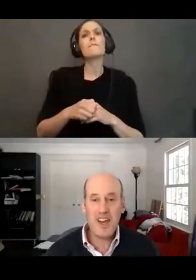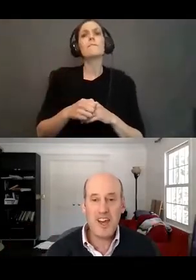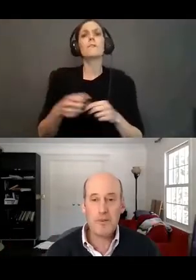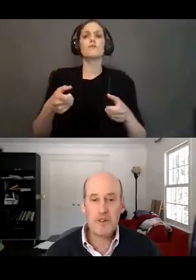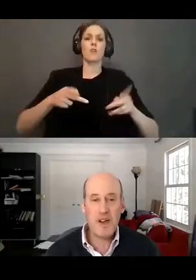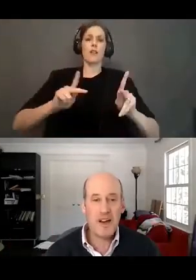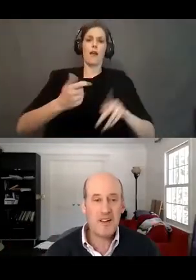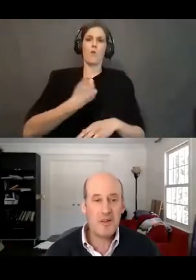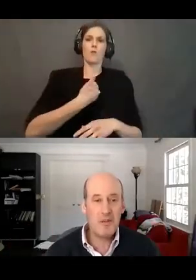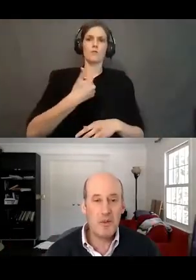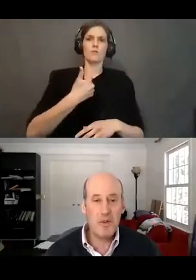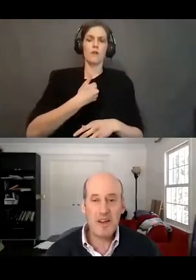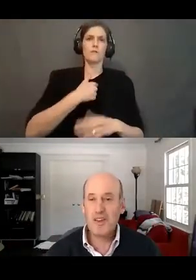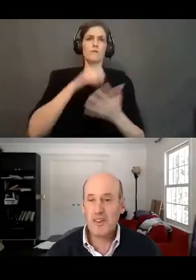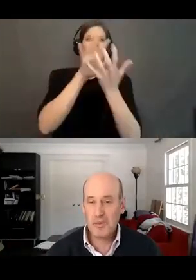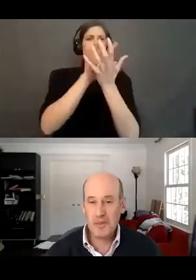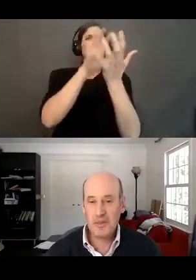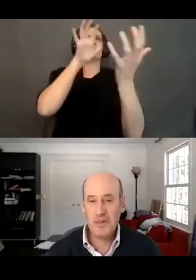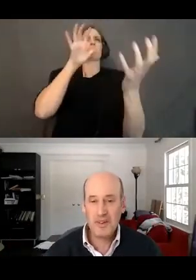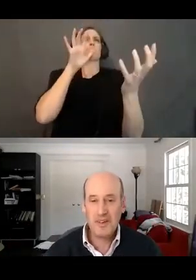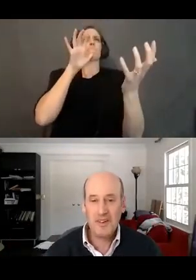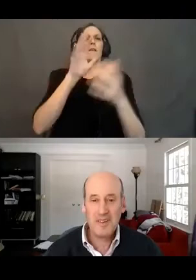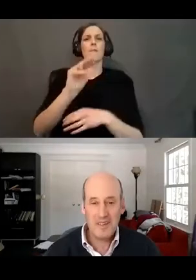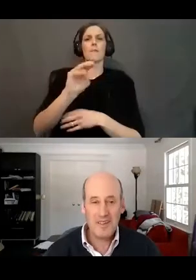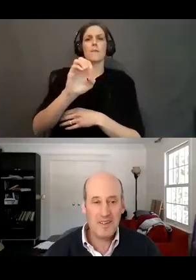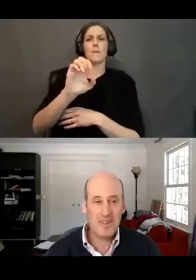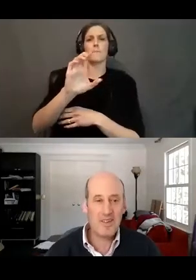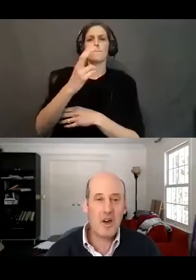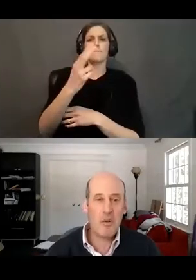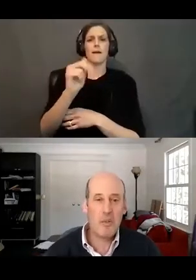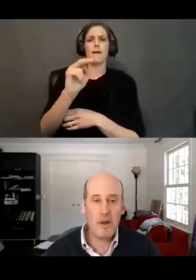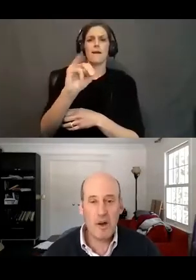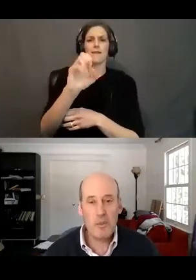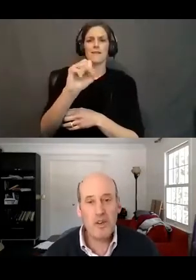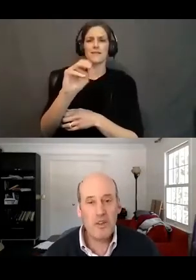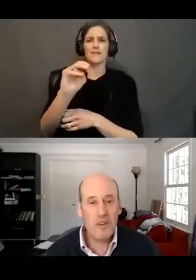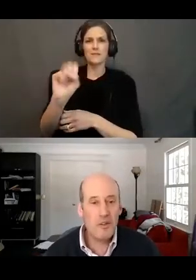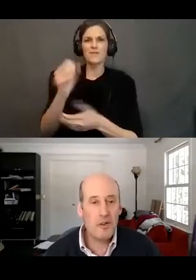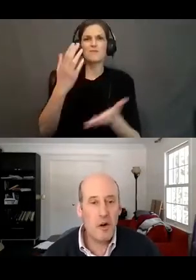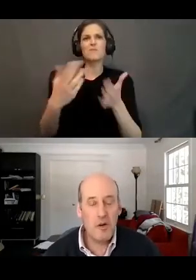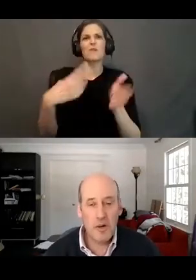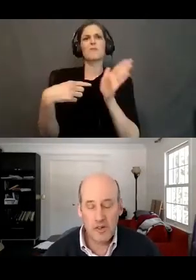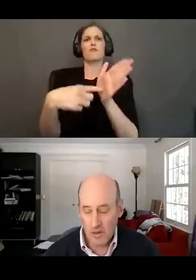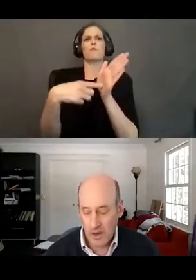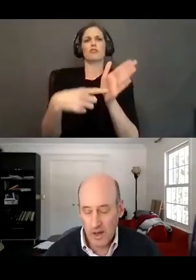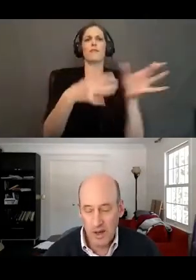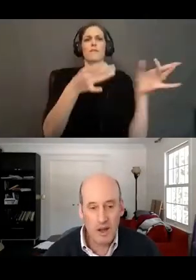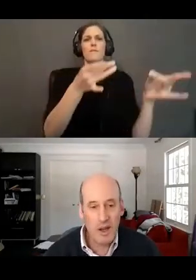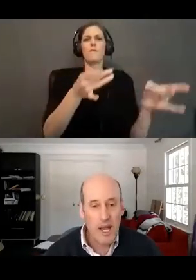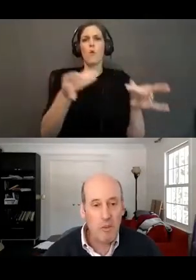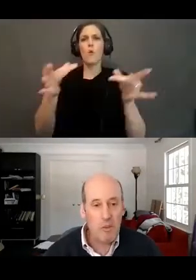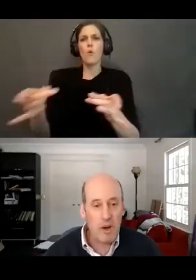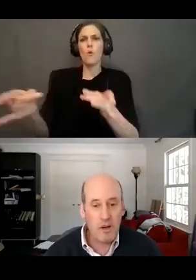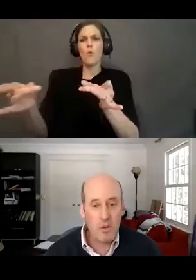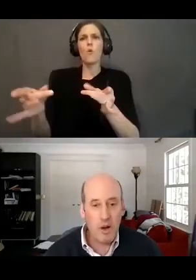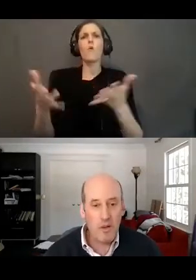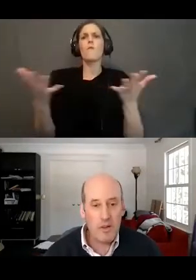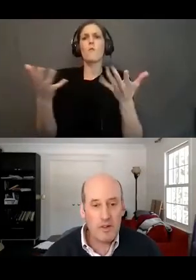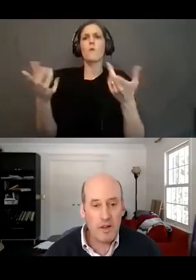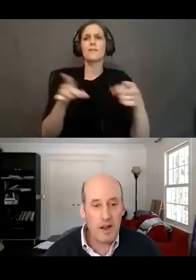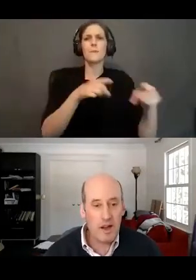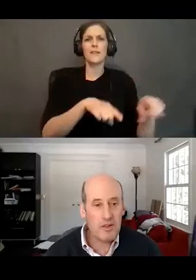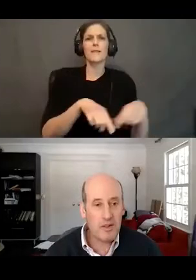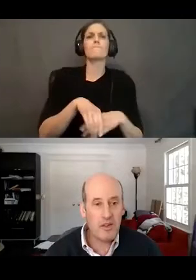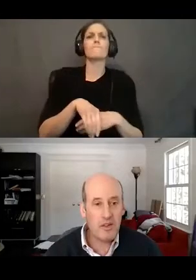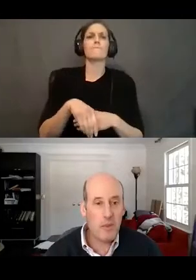ourselves to abstract the mechanisms, this is how we might represent the flow of what's going on. And we might, Guanglei